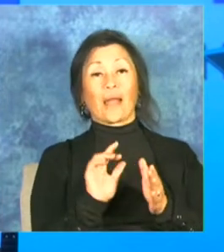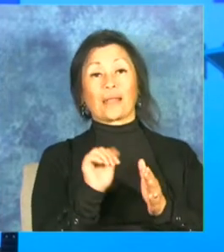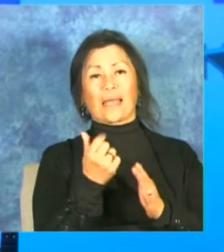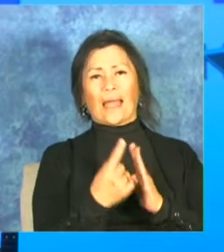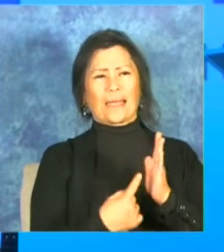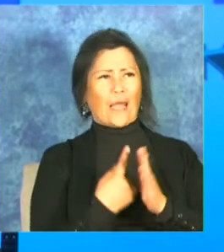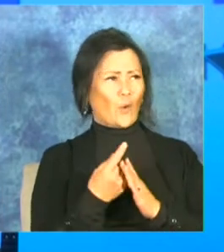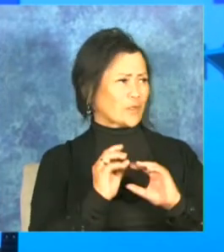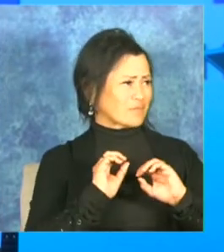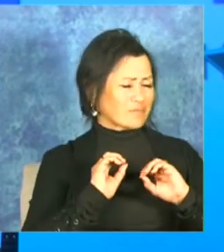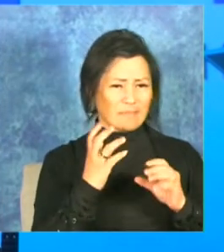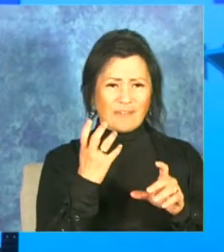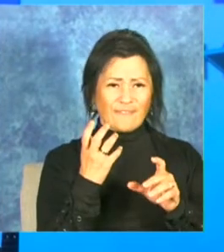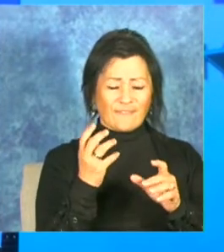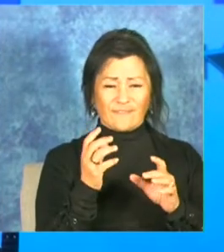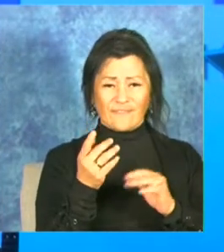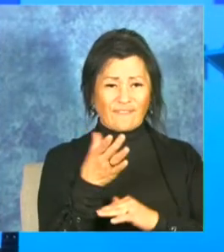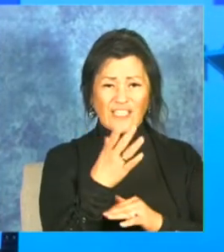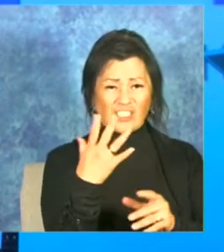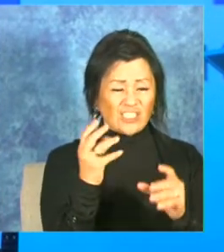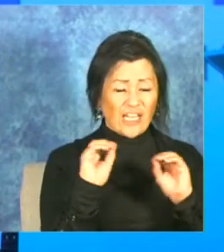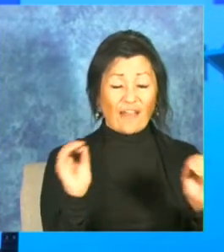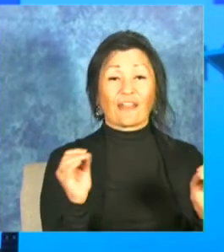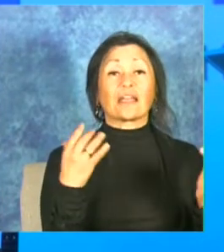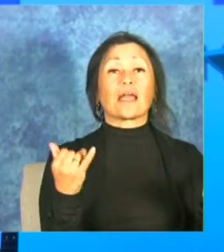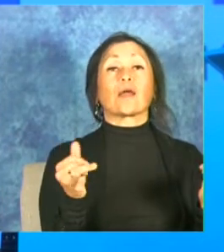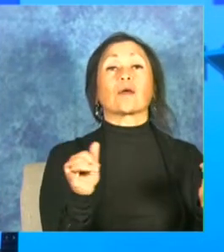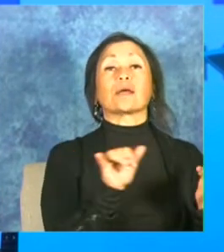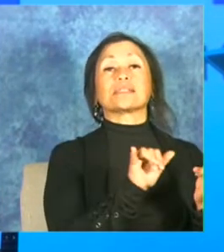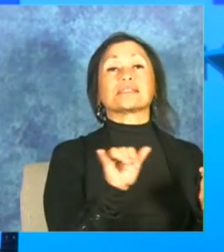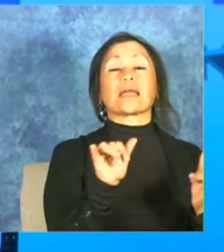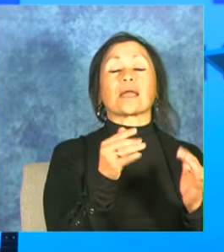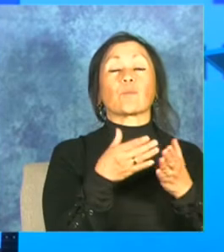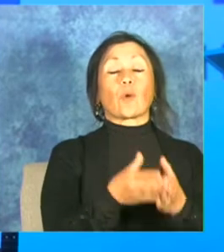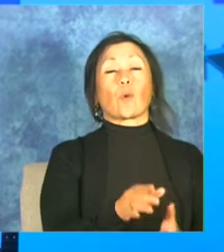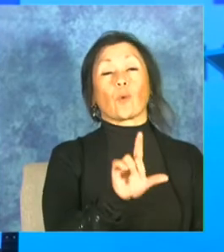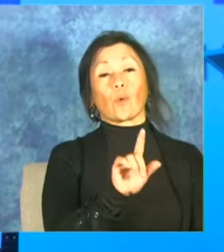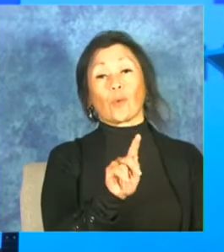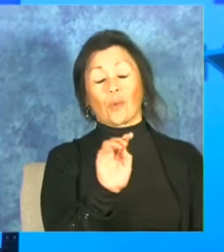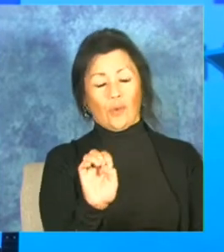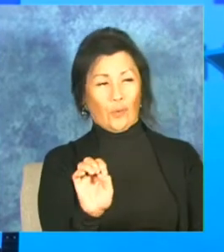10 hours, nothing. Now in the same boat, Luke